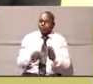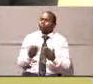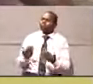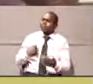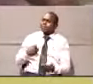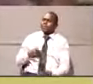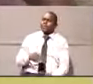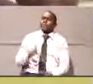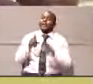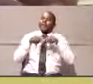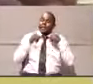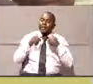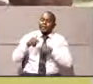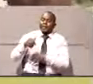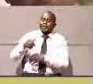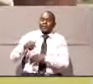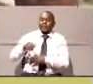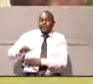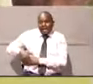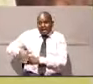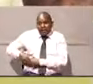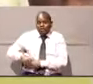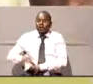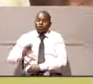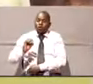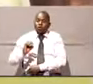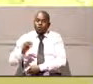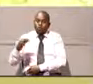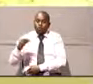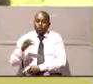Canon Ongeng? As Canon Ongeng, I would feel, because if you look